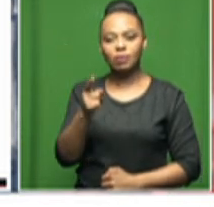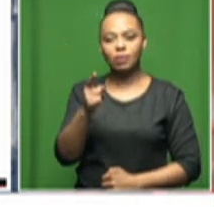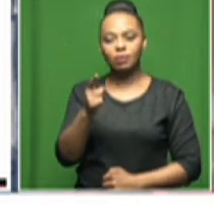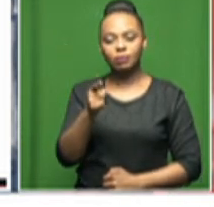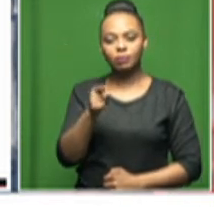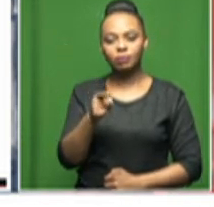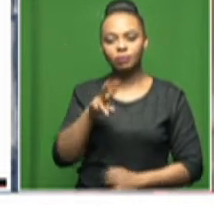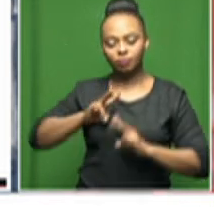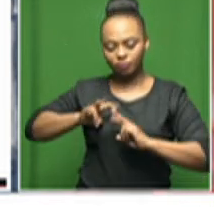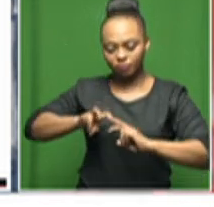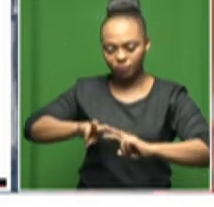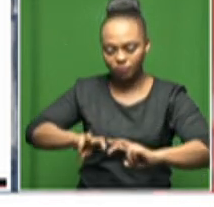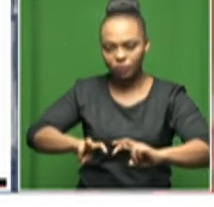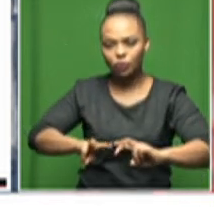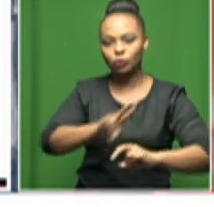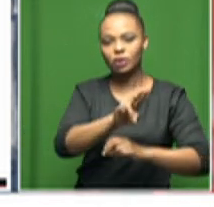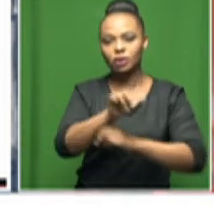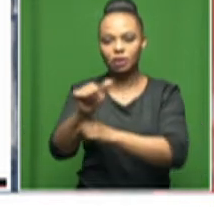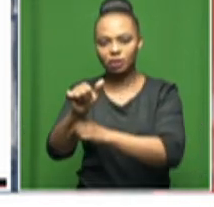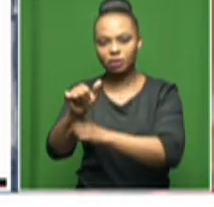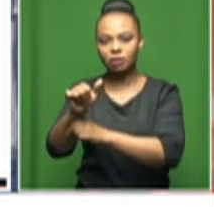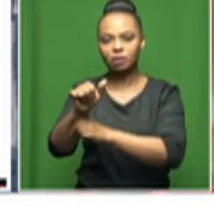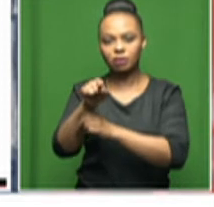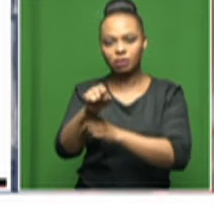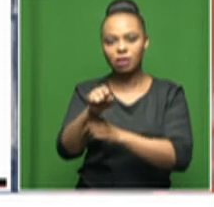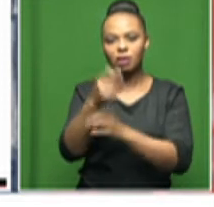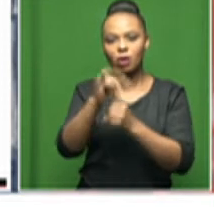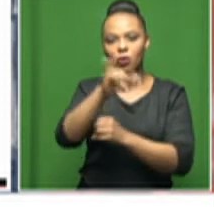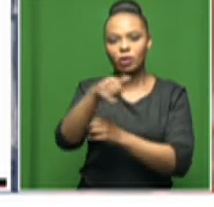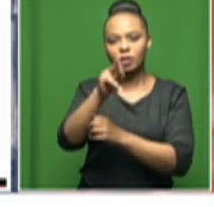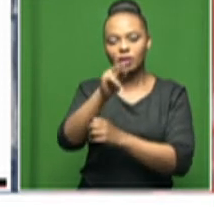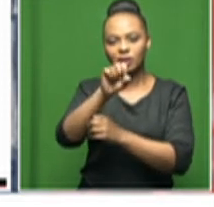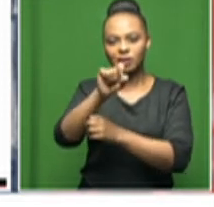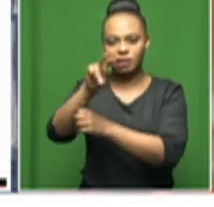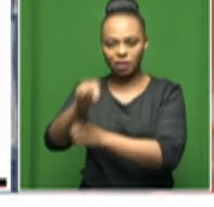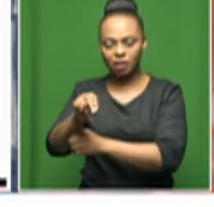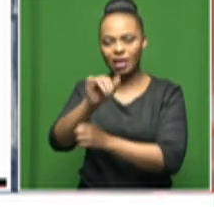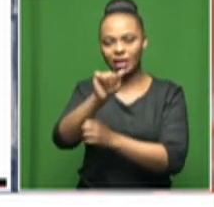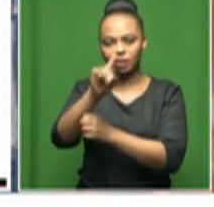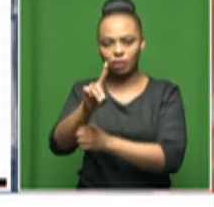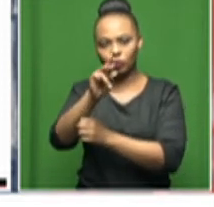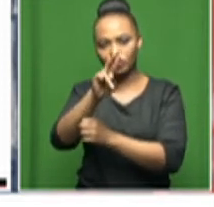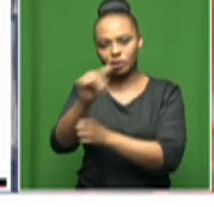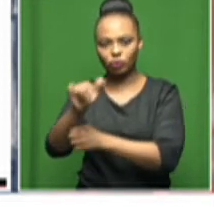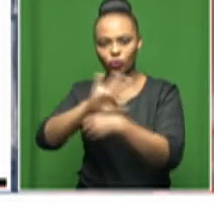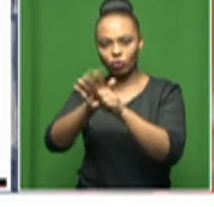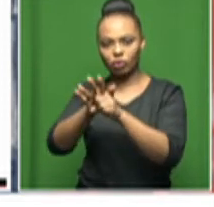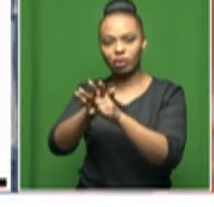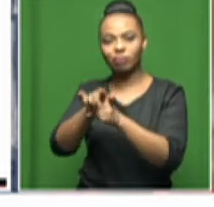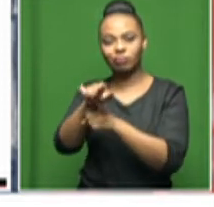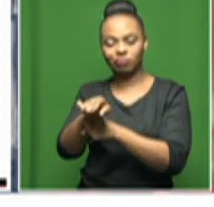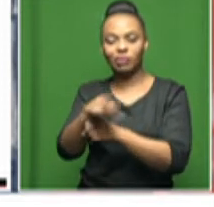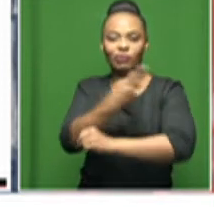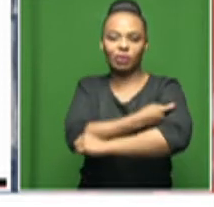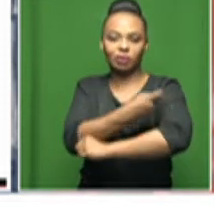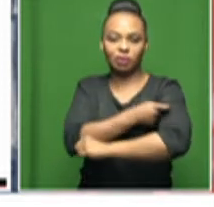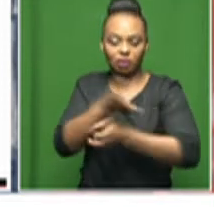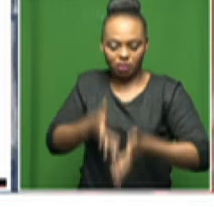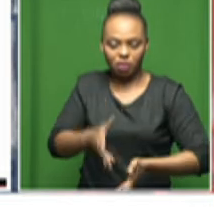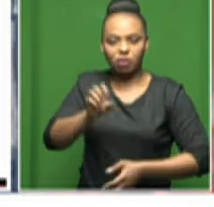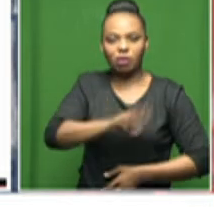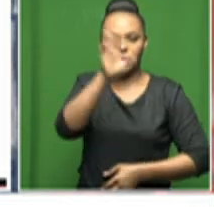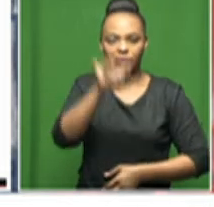Janssen Ad26 COVID-19 vaccine and what its implications are for South Africa. I'm talking on behalf